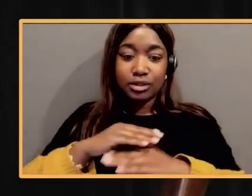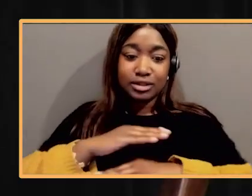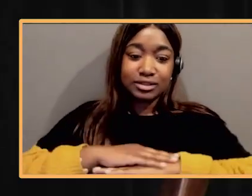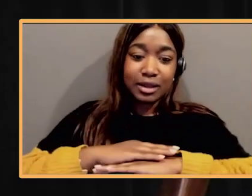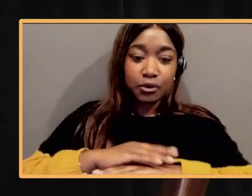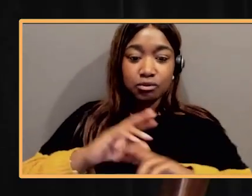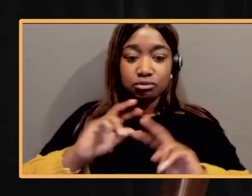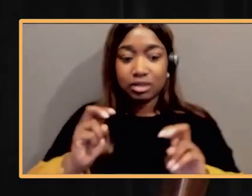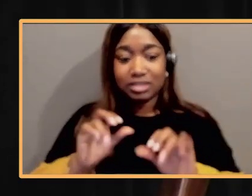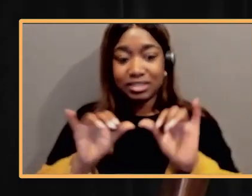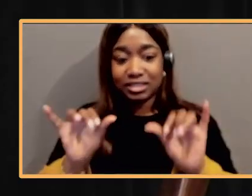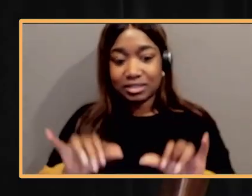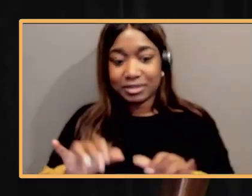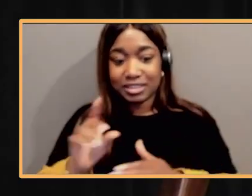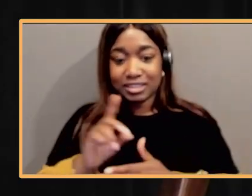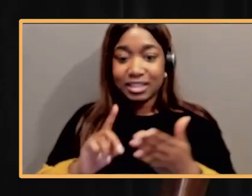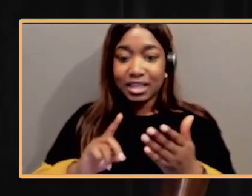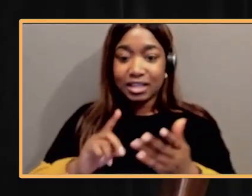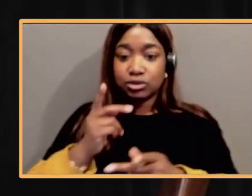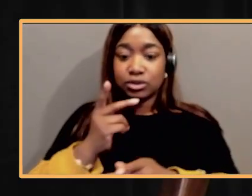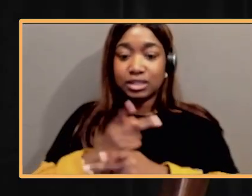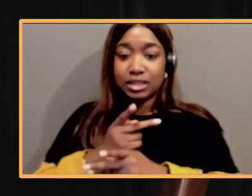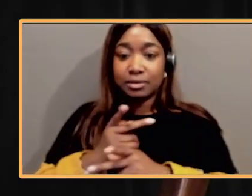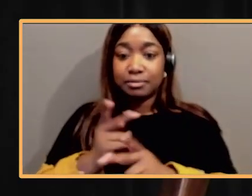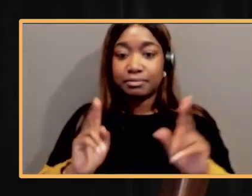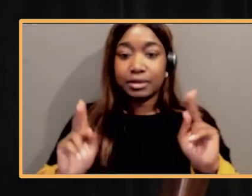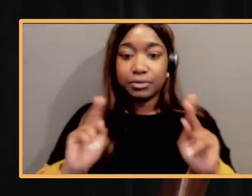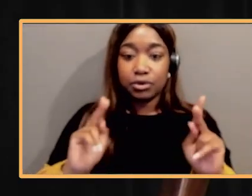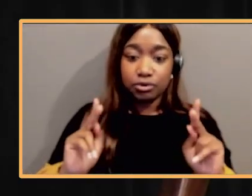people fearful and scared and